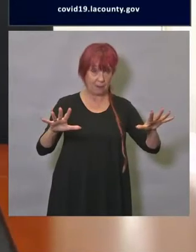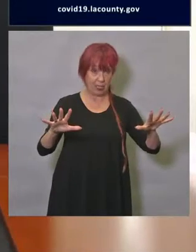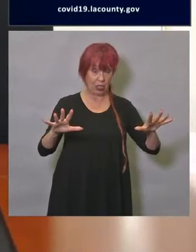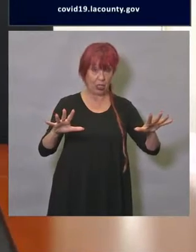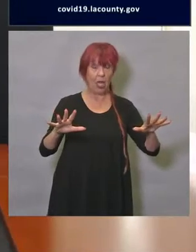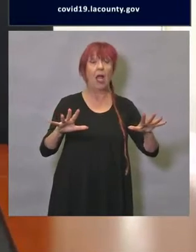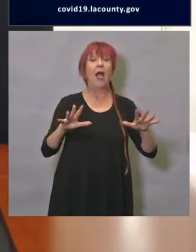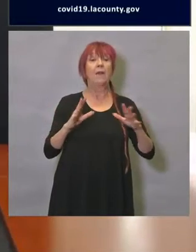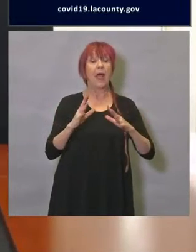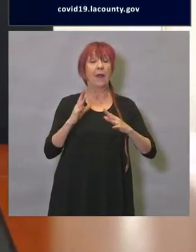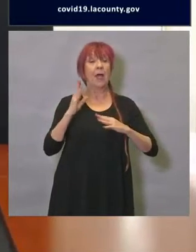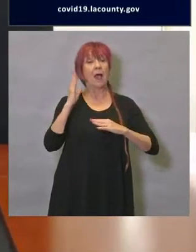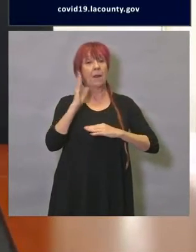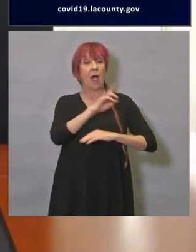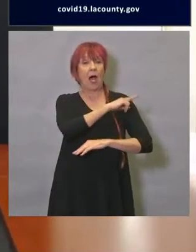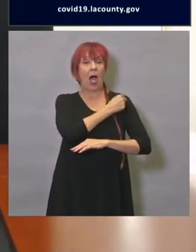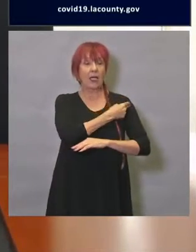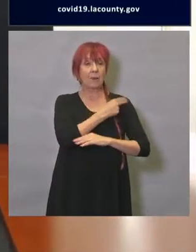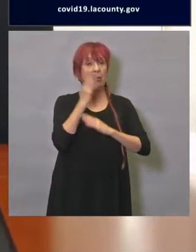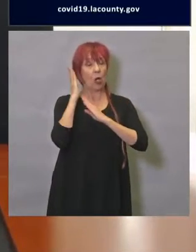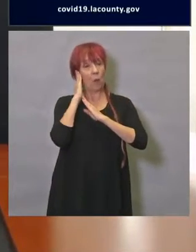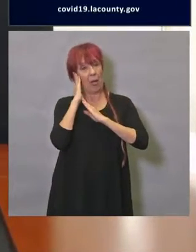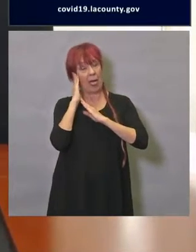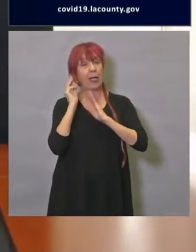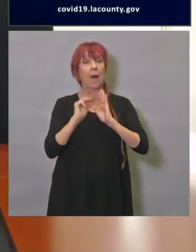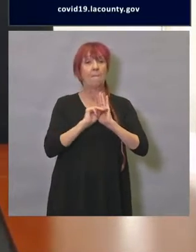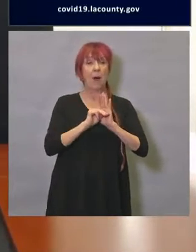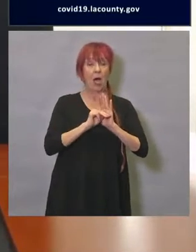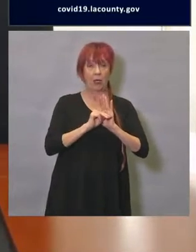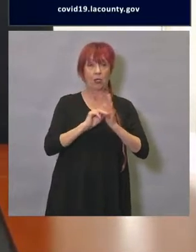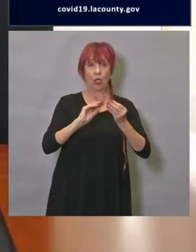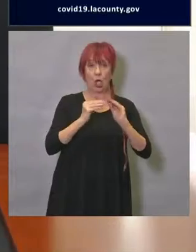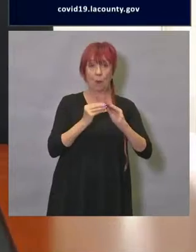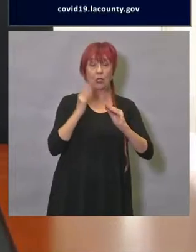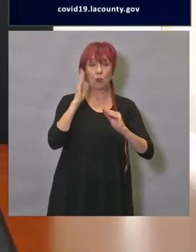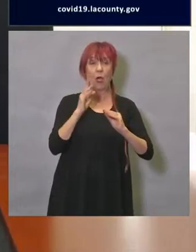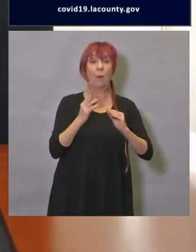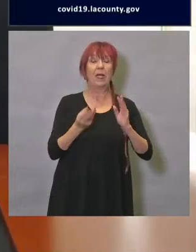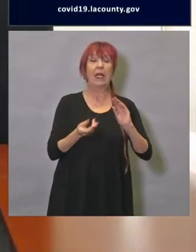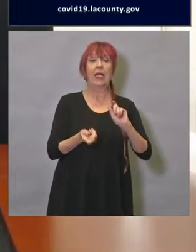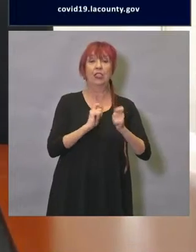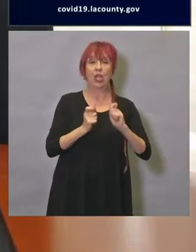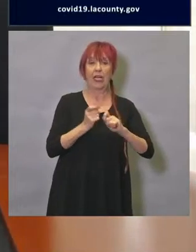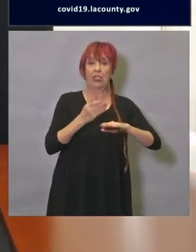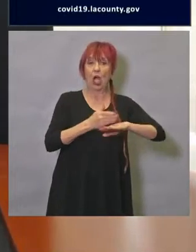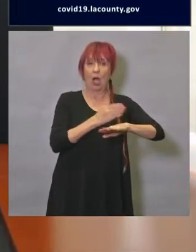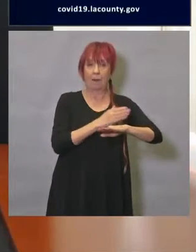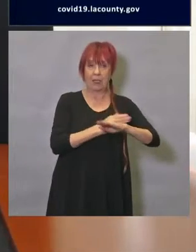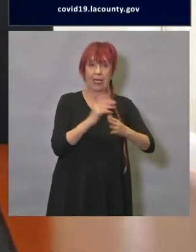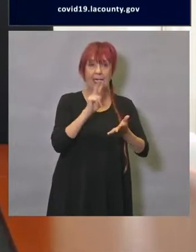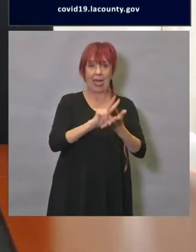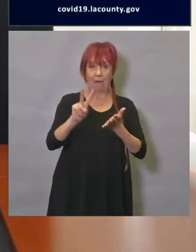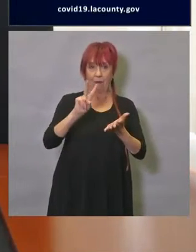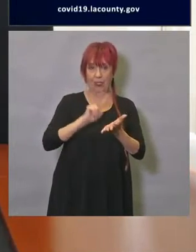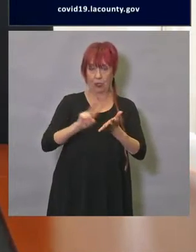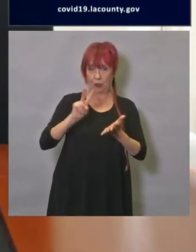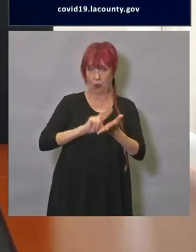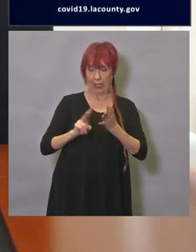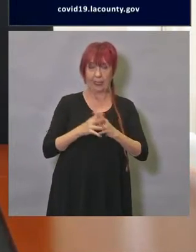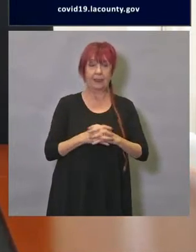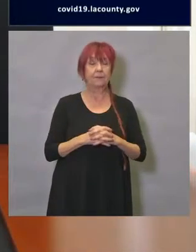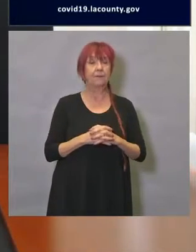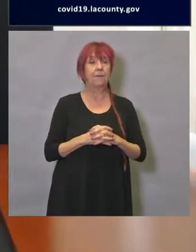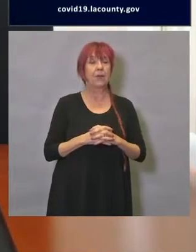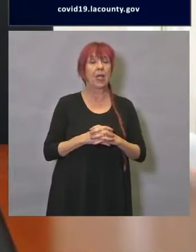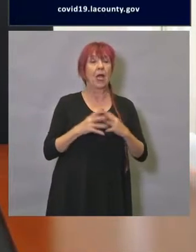demand model updates will be reduced to every 2 weeks after this update today. Now shifting to just a few